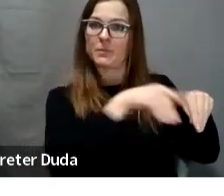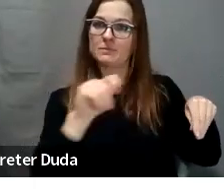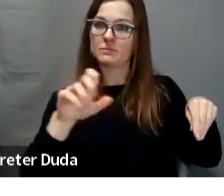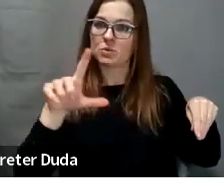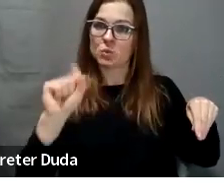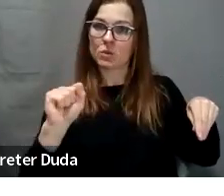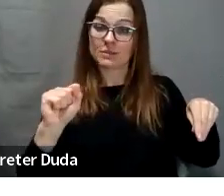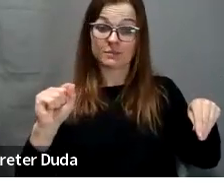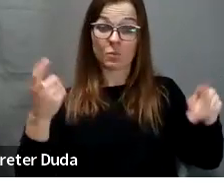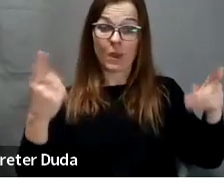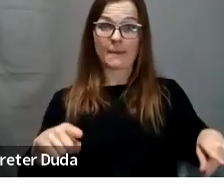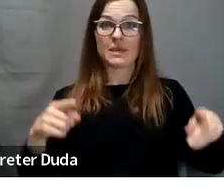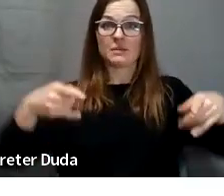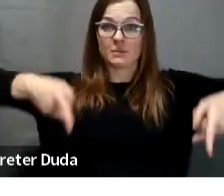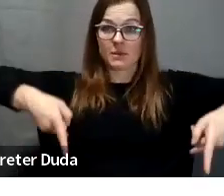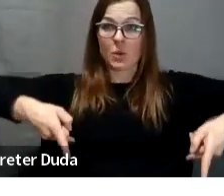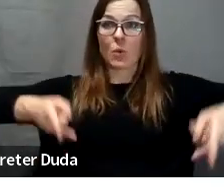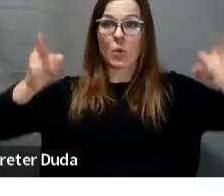it become the kneeler